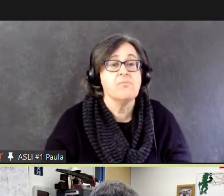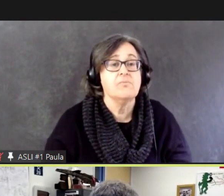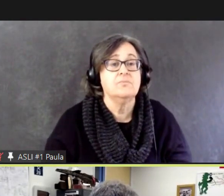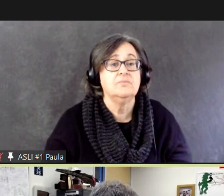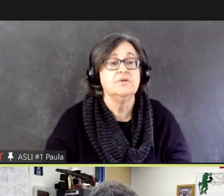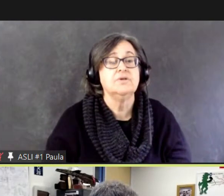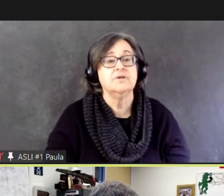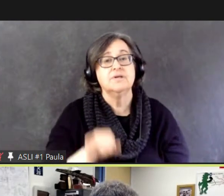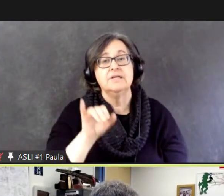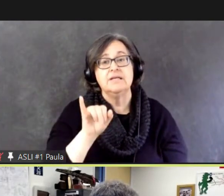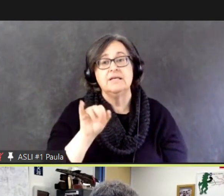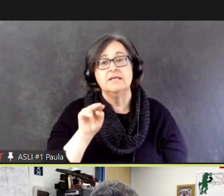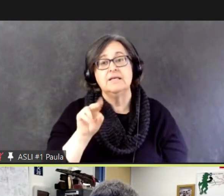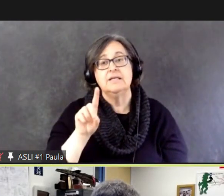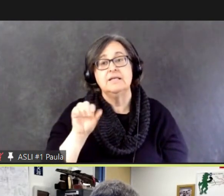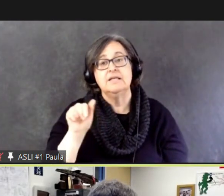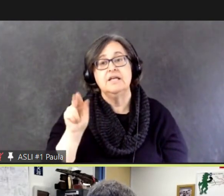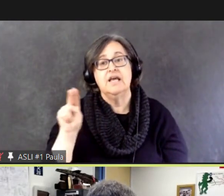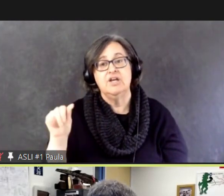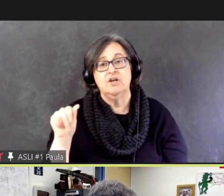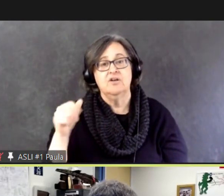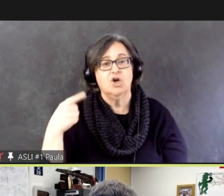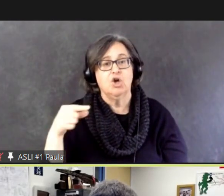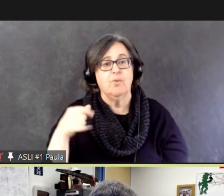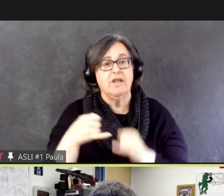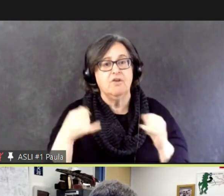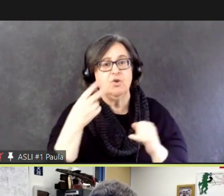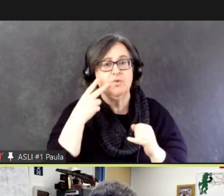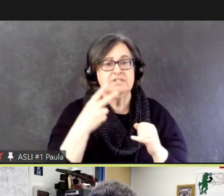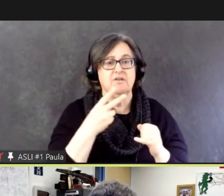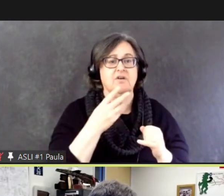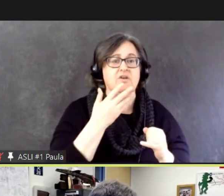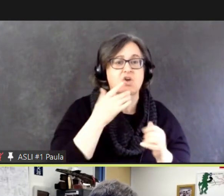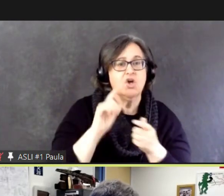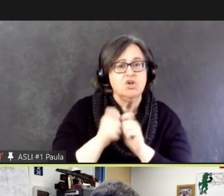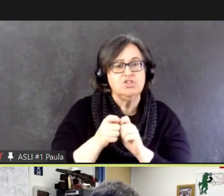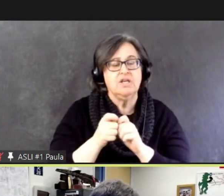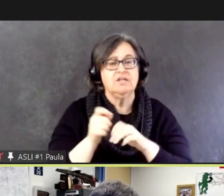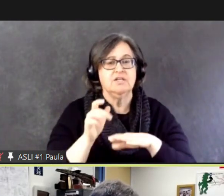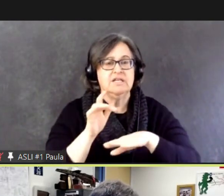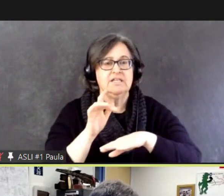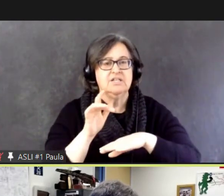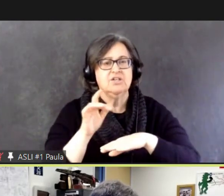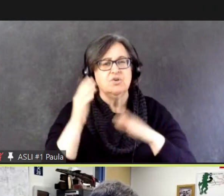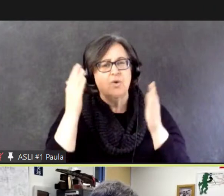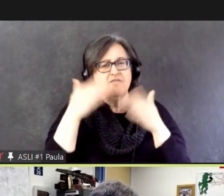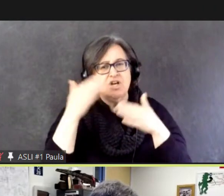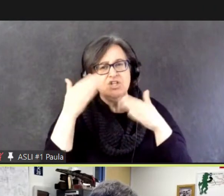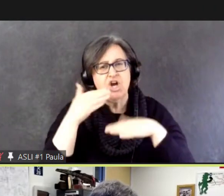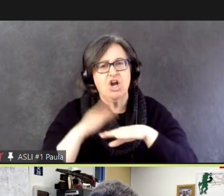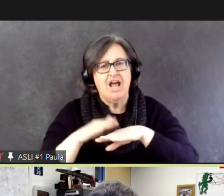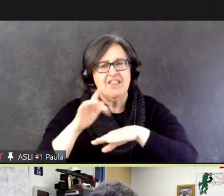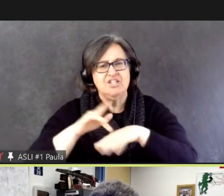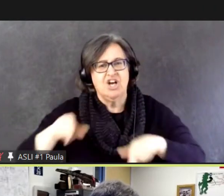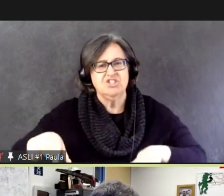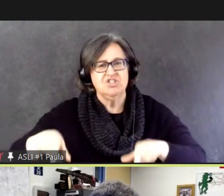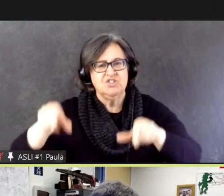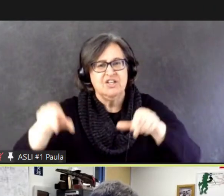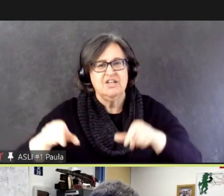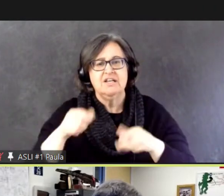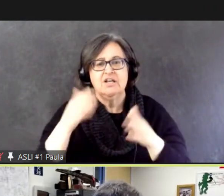This is Indiana. So again, you can kind of see the color change, touch surface. We tend to go to some of the darker tones on these touch surfaces, which help